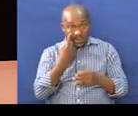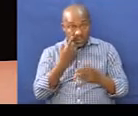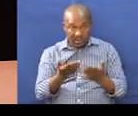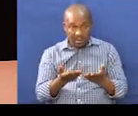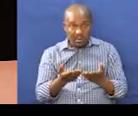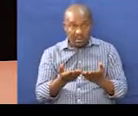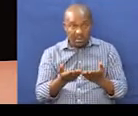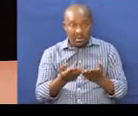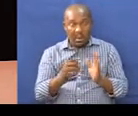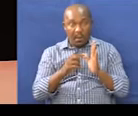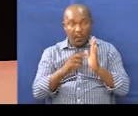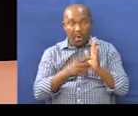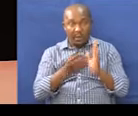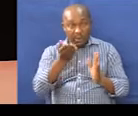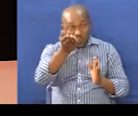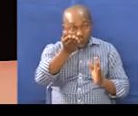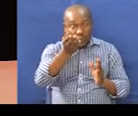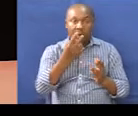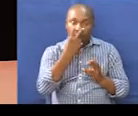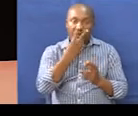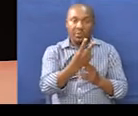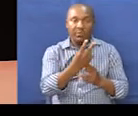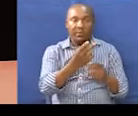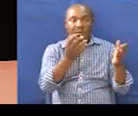the point to be observed remain the same.